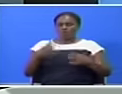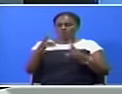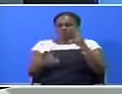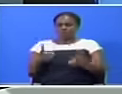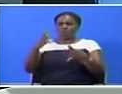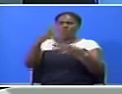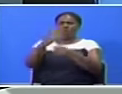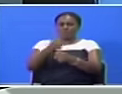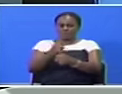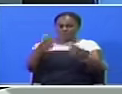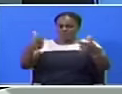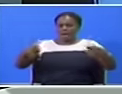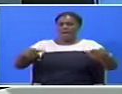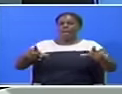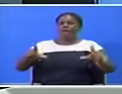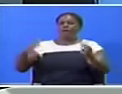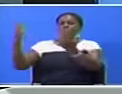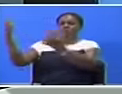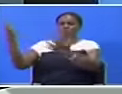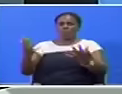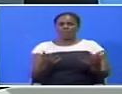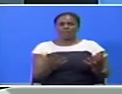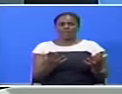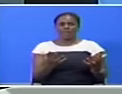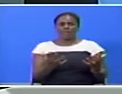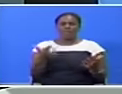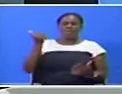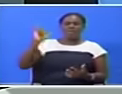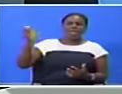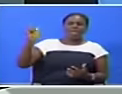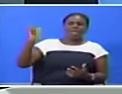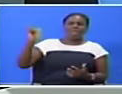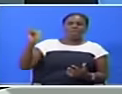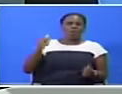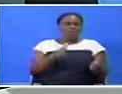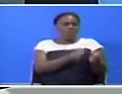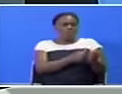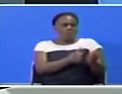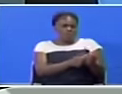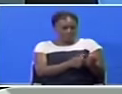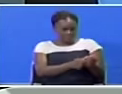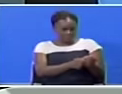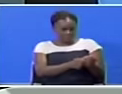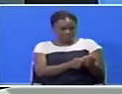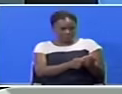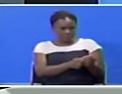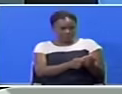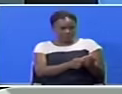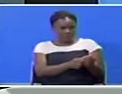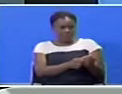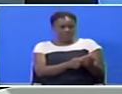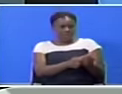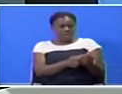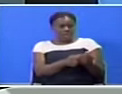companies were allowed to import yellow maize. Okay. Yes, and and it's after